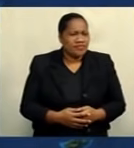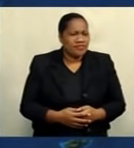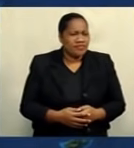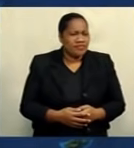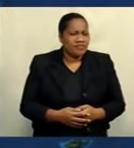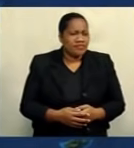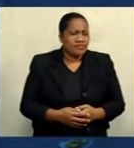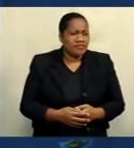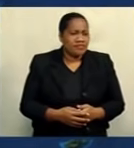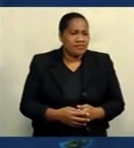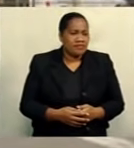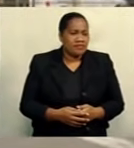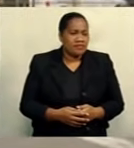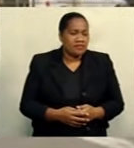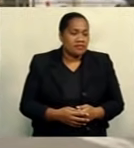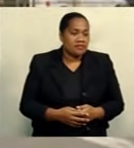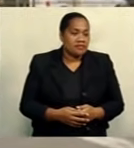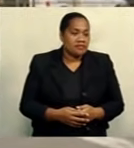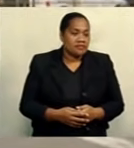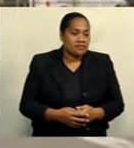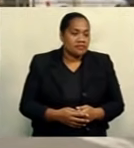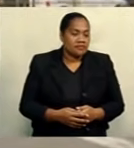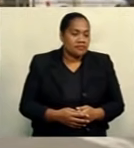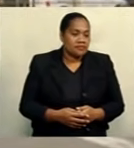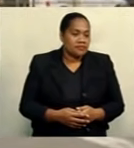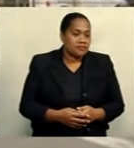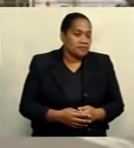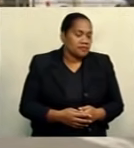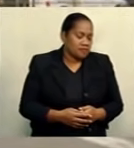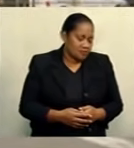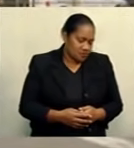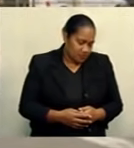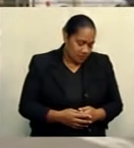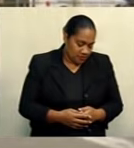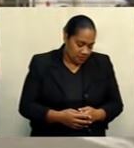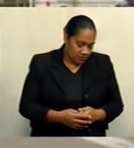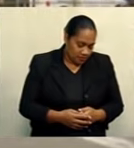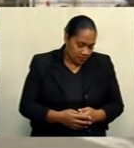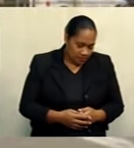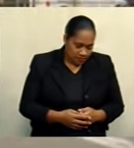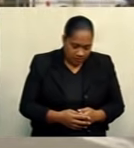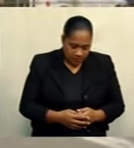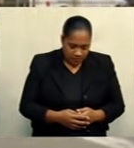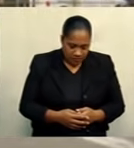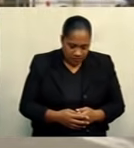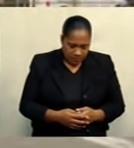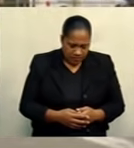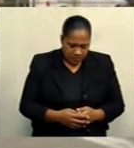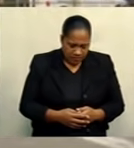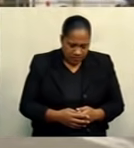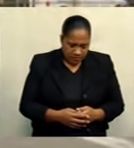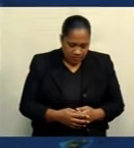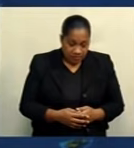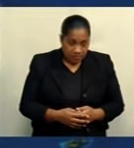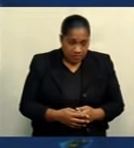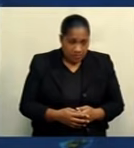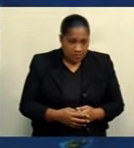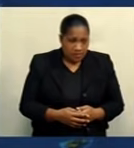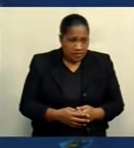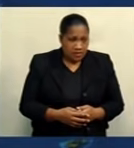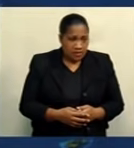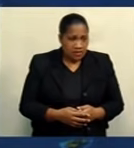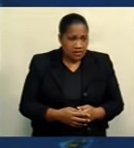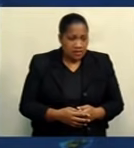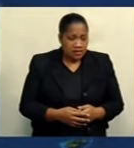Health around the world, we are able to stand and continue